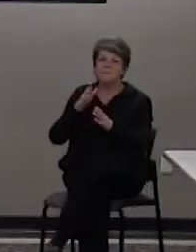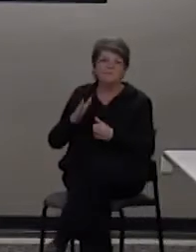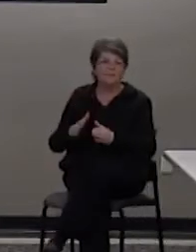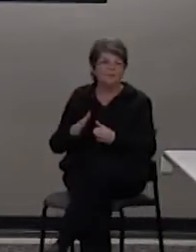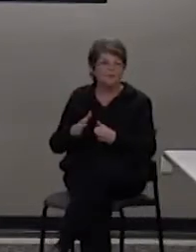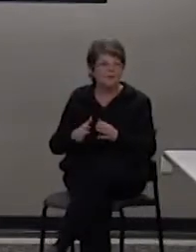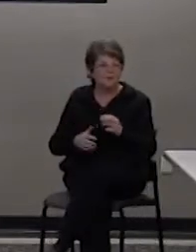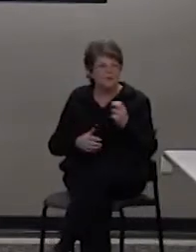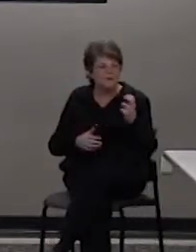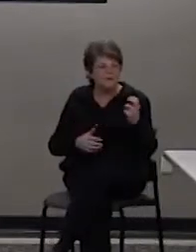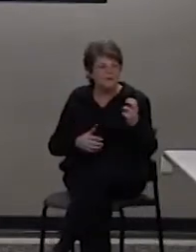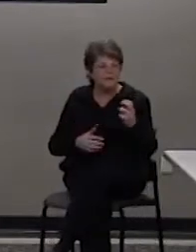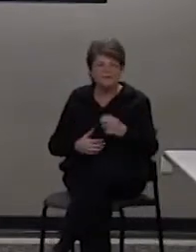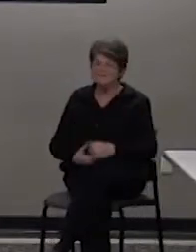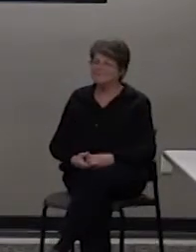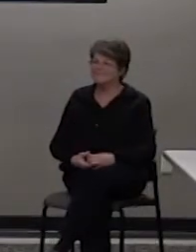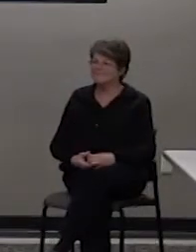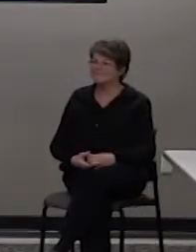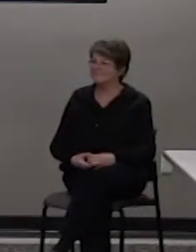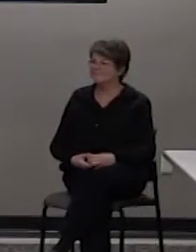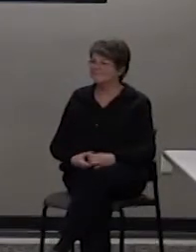reported